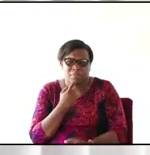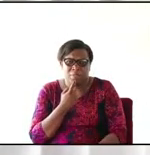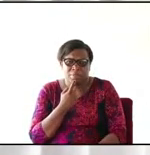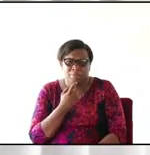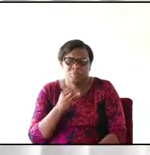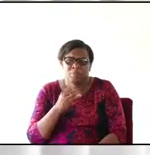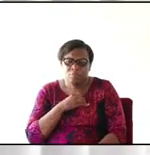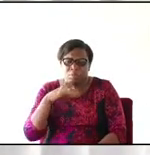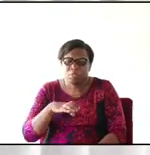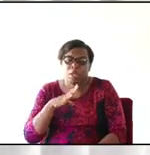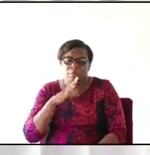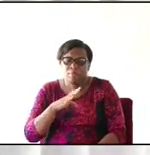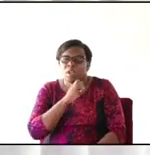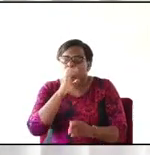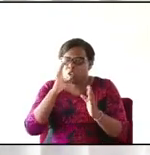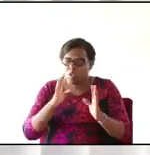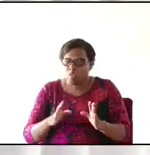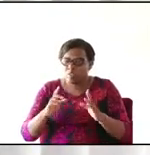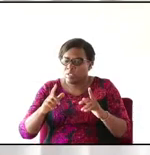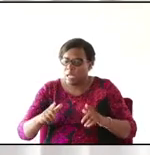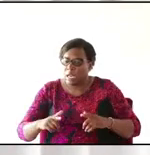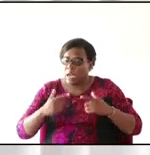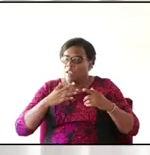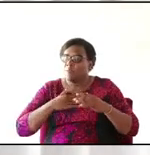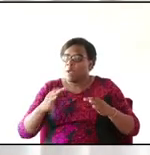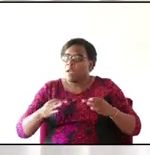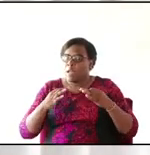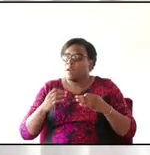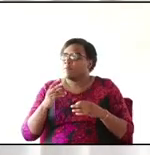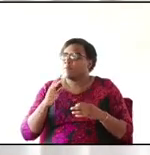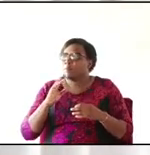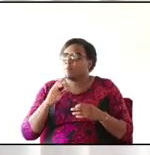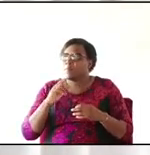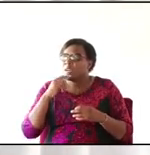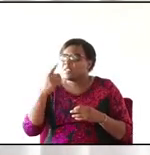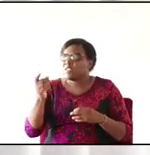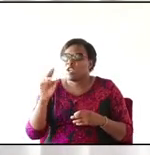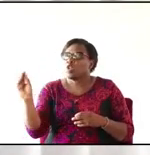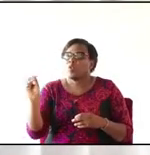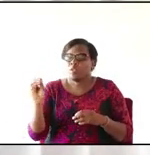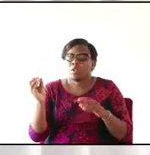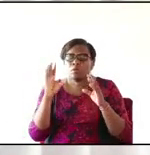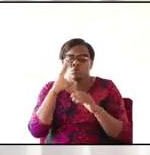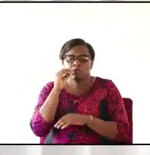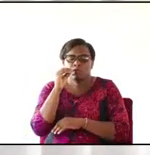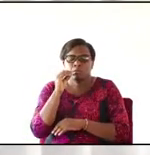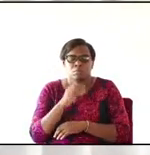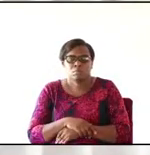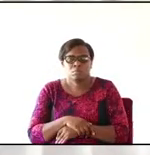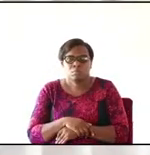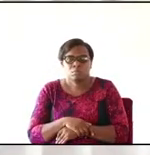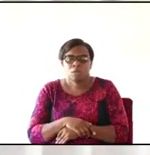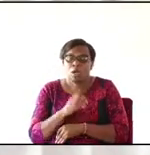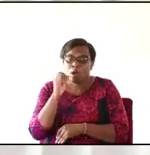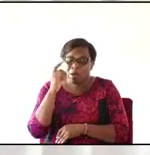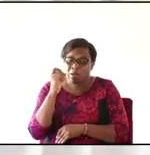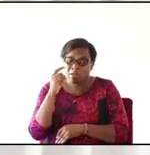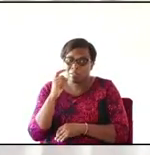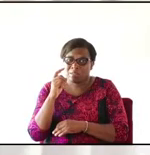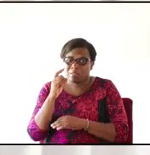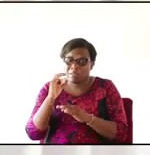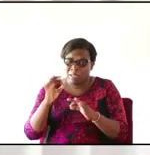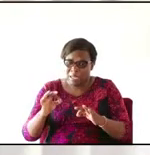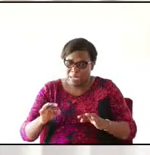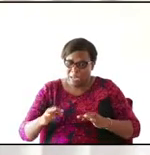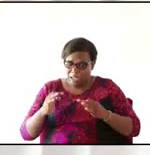be a Christian, live my life, and say nothing. I understand lifestyle evangelism,